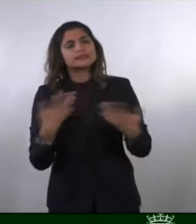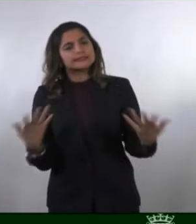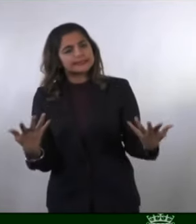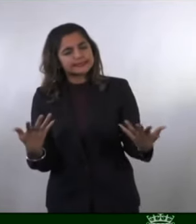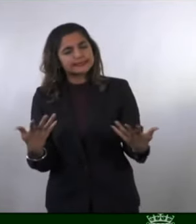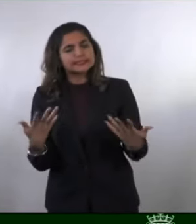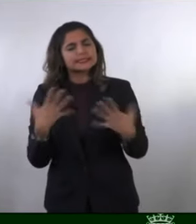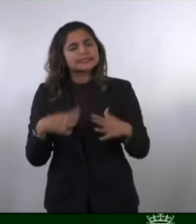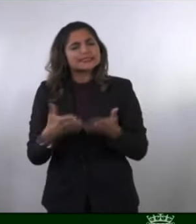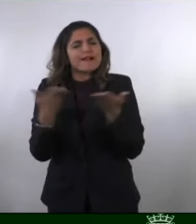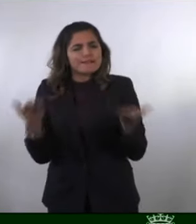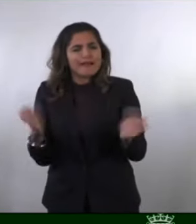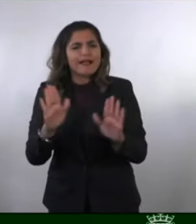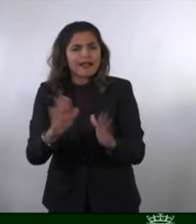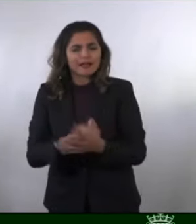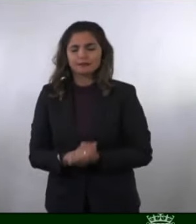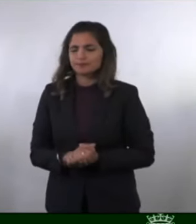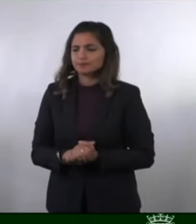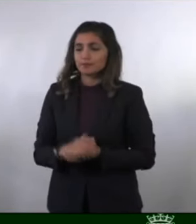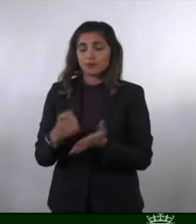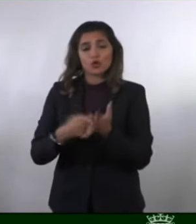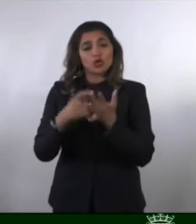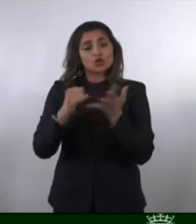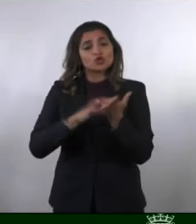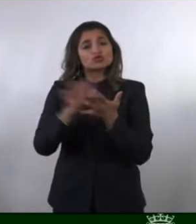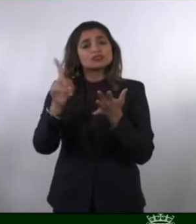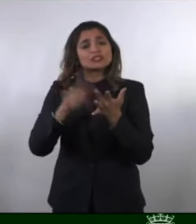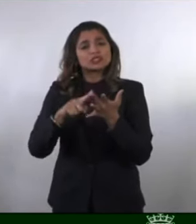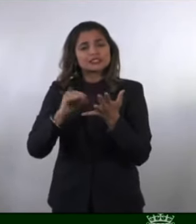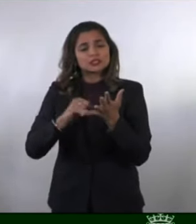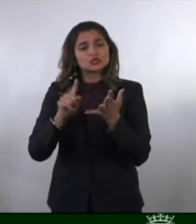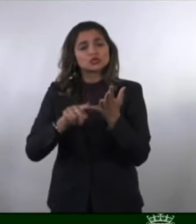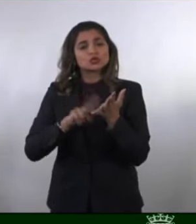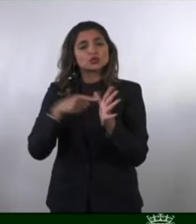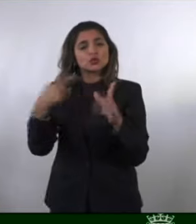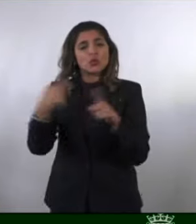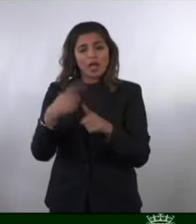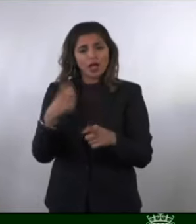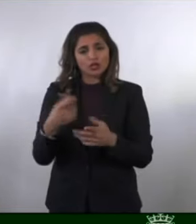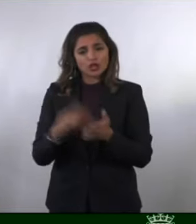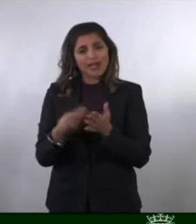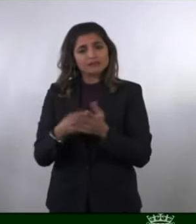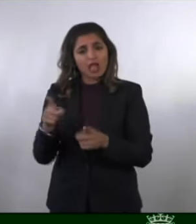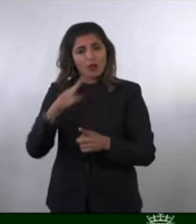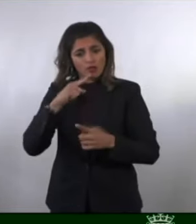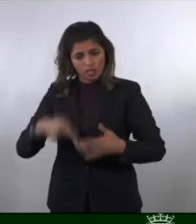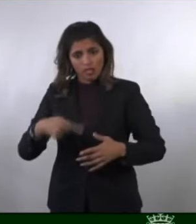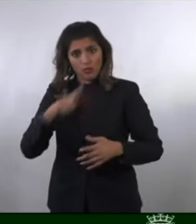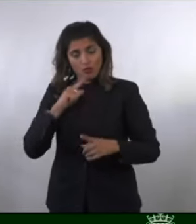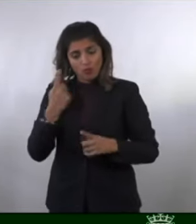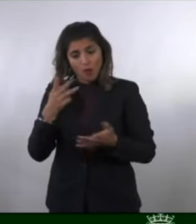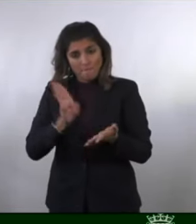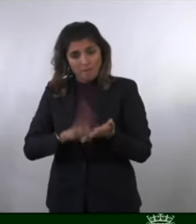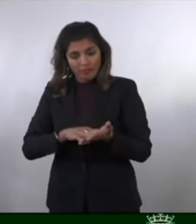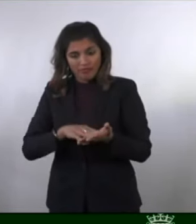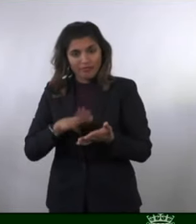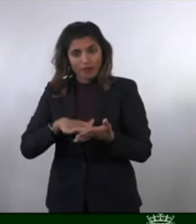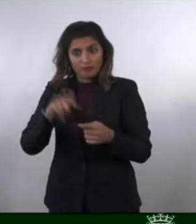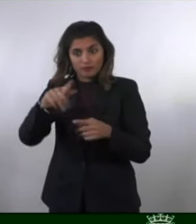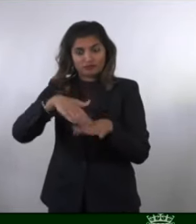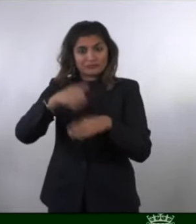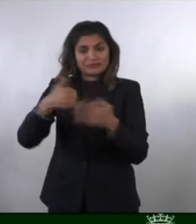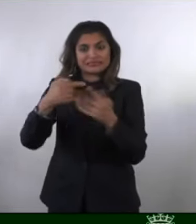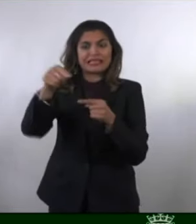spending review this Wednesday will take place exactly 1 month from Christmas Day. So I have